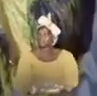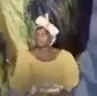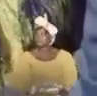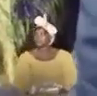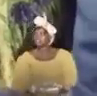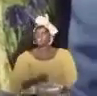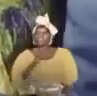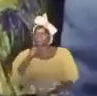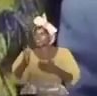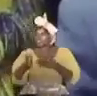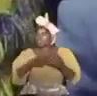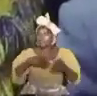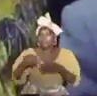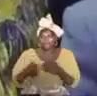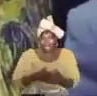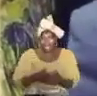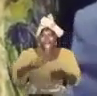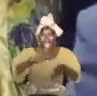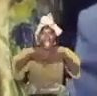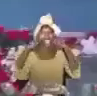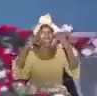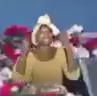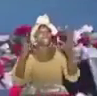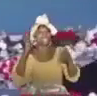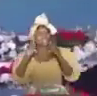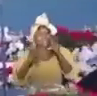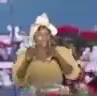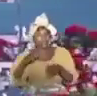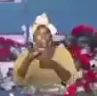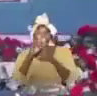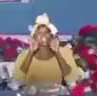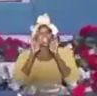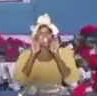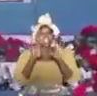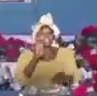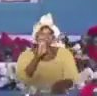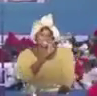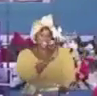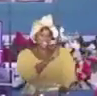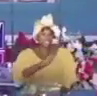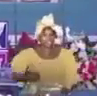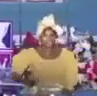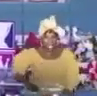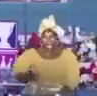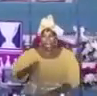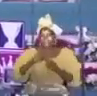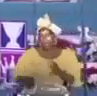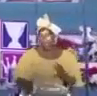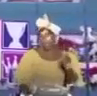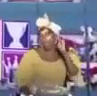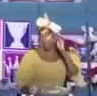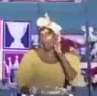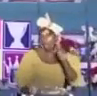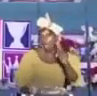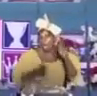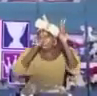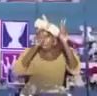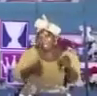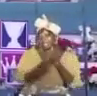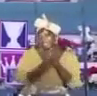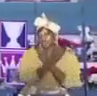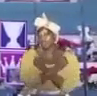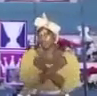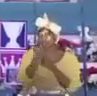It didn't matter how many people hated Esther. The right person who needed to love her made her queen. It didn't matter how many people